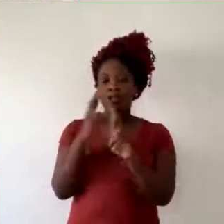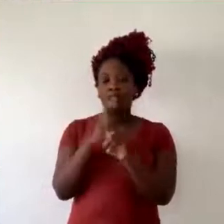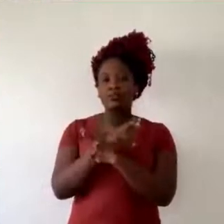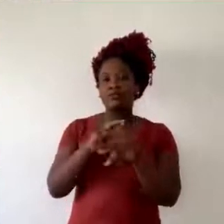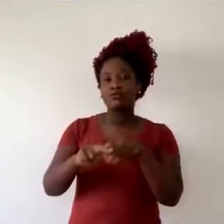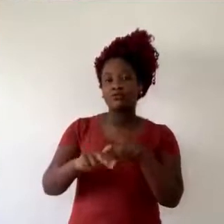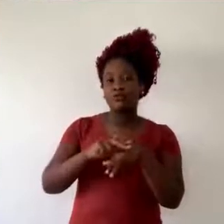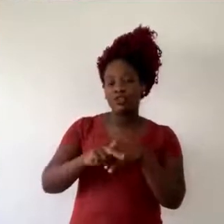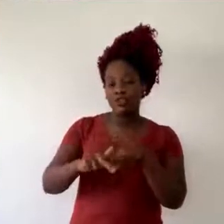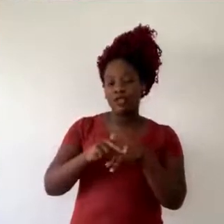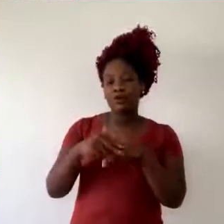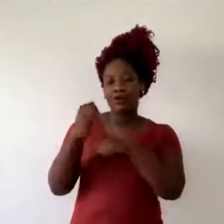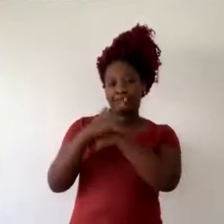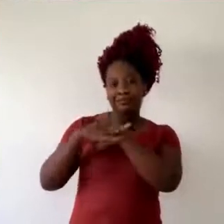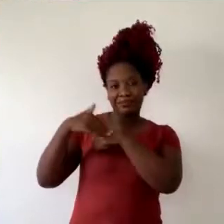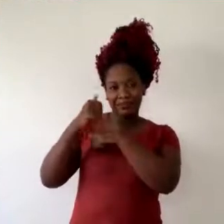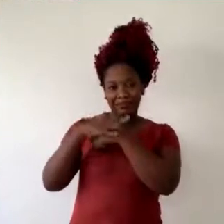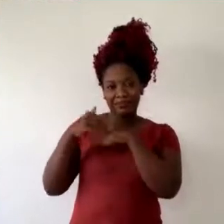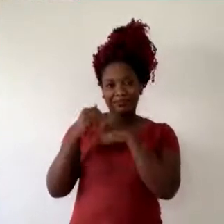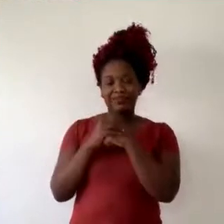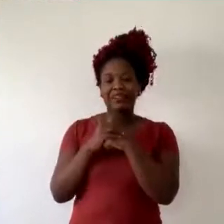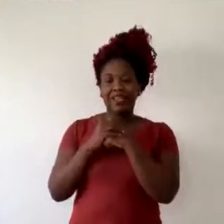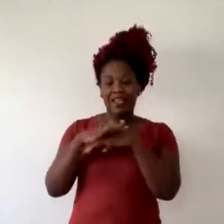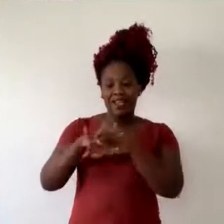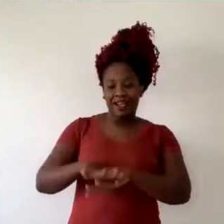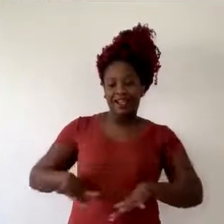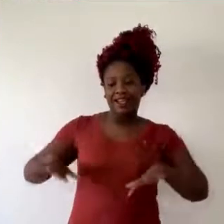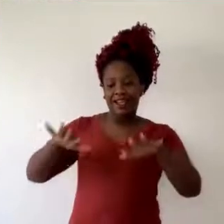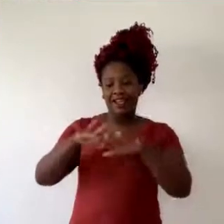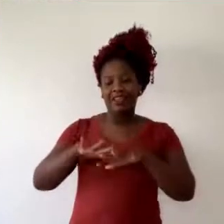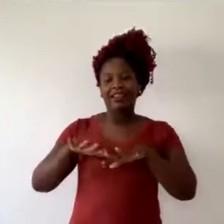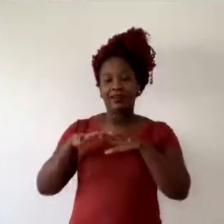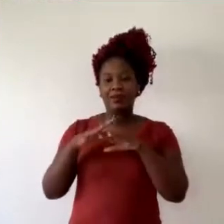and affection. She explores